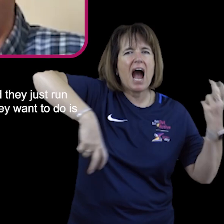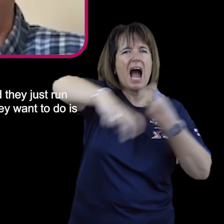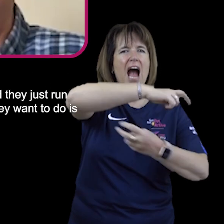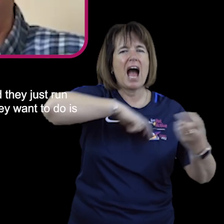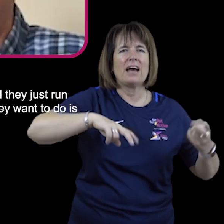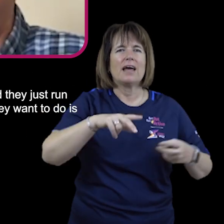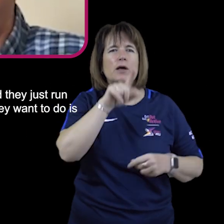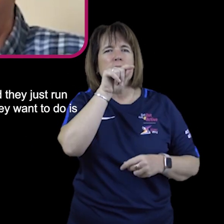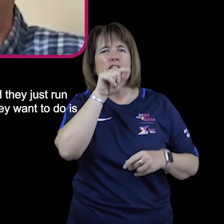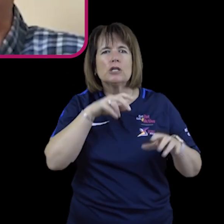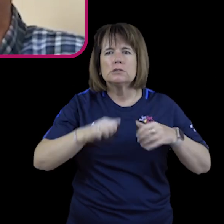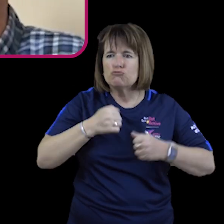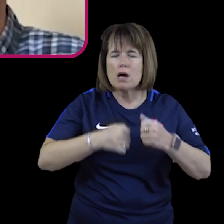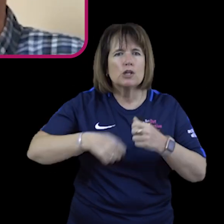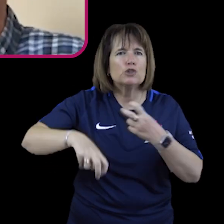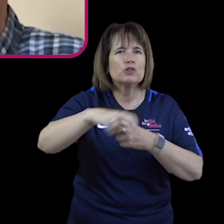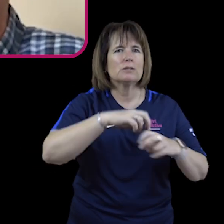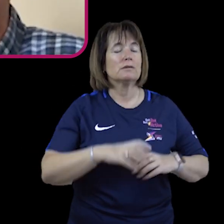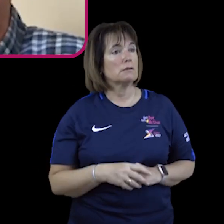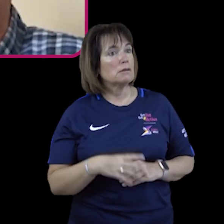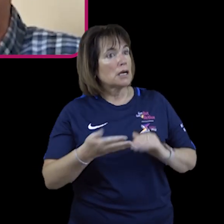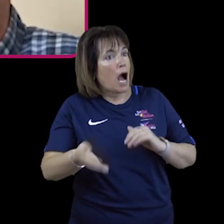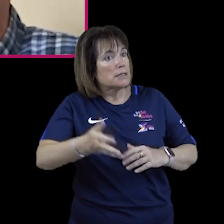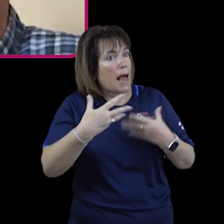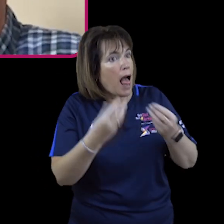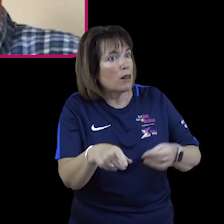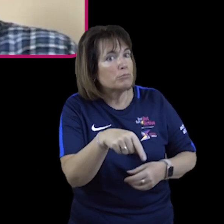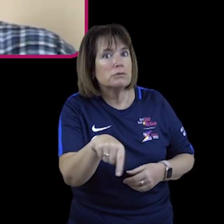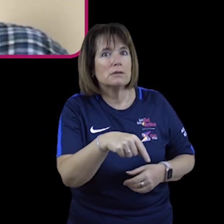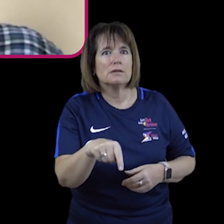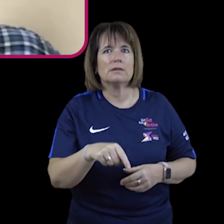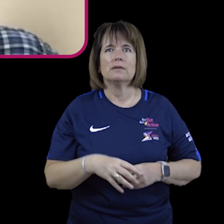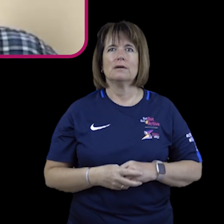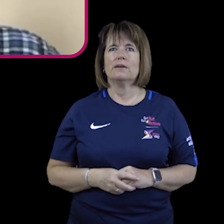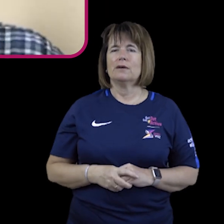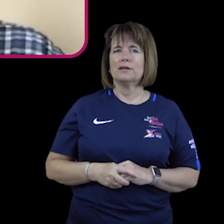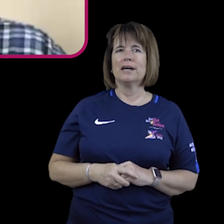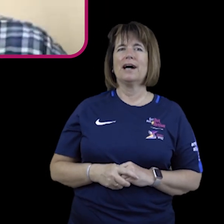sort of run around with a stick and chase pigeons. You can. Do they help with the gardening?